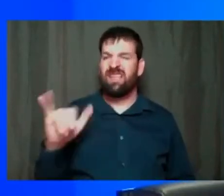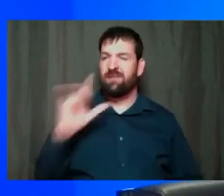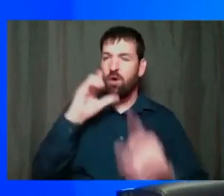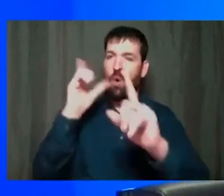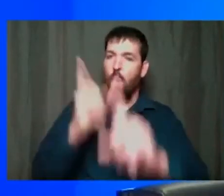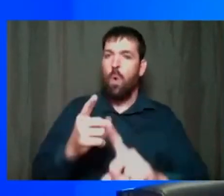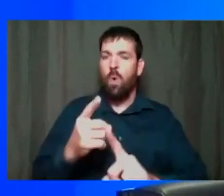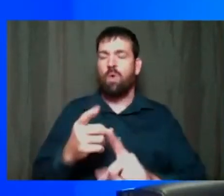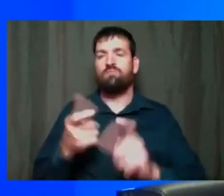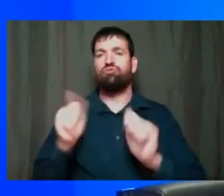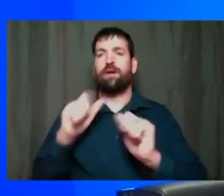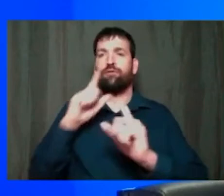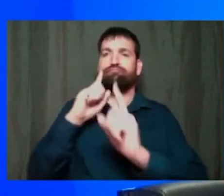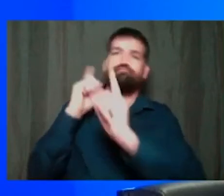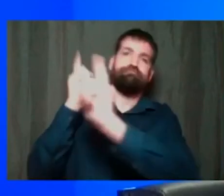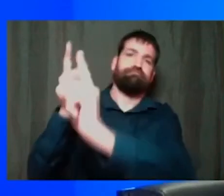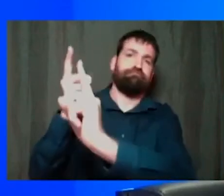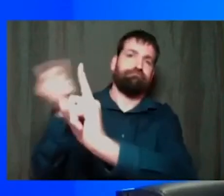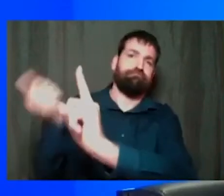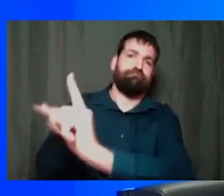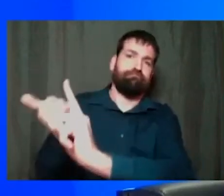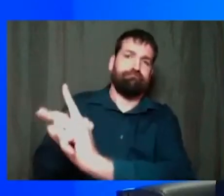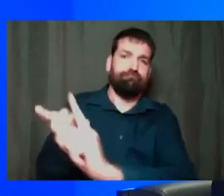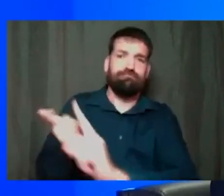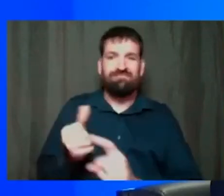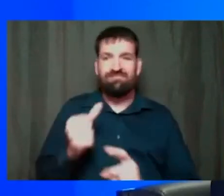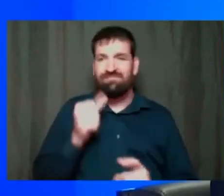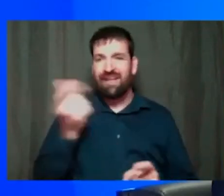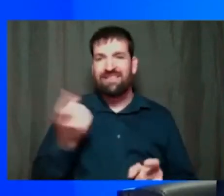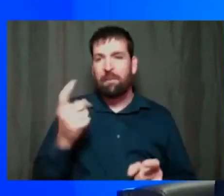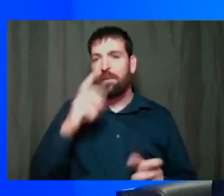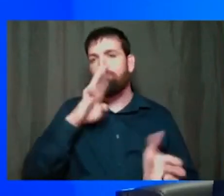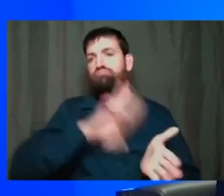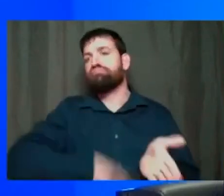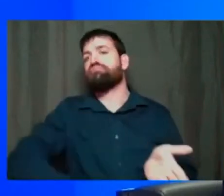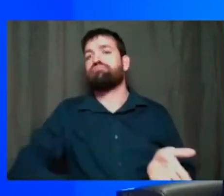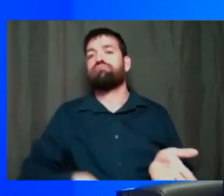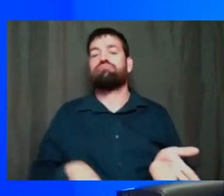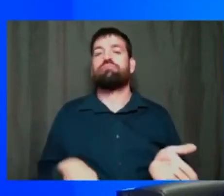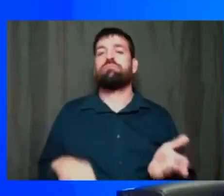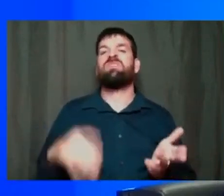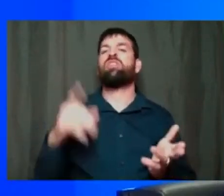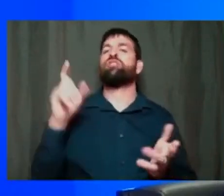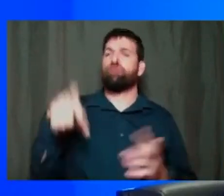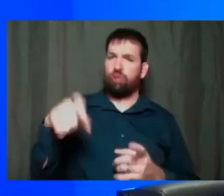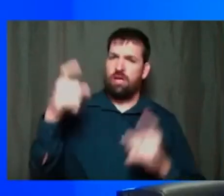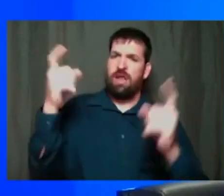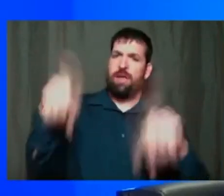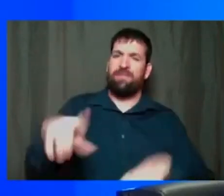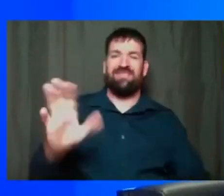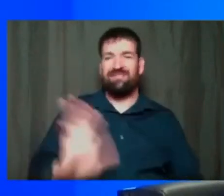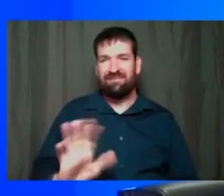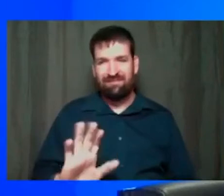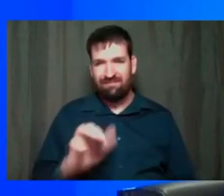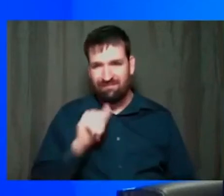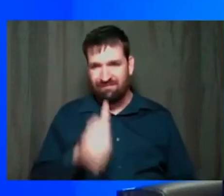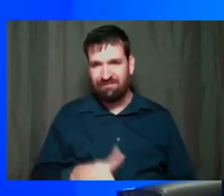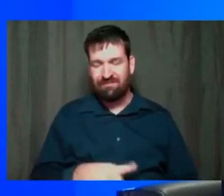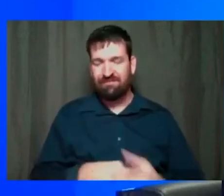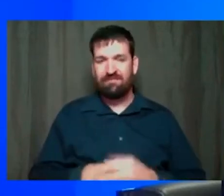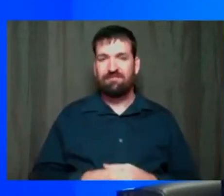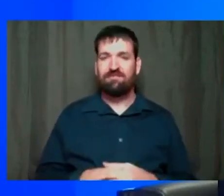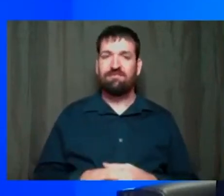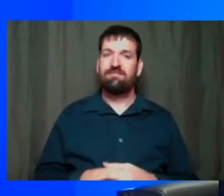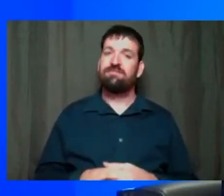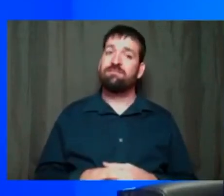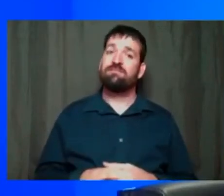work for. It's not something to take for granted and think that it should just happen. When we would do well to try